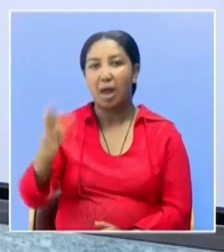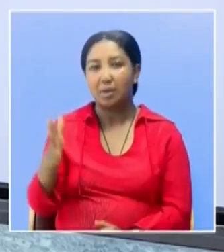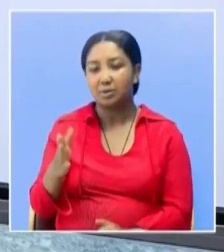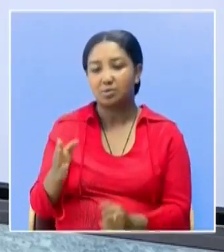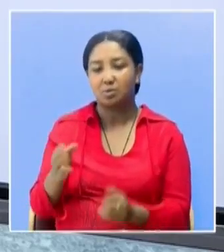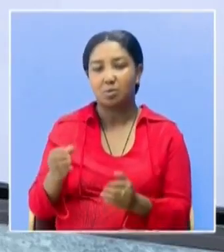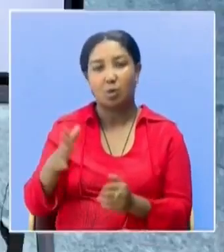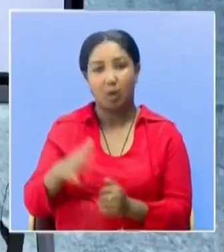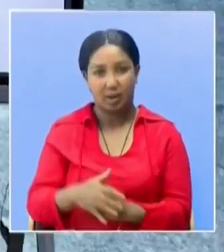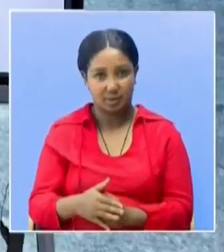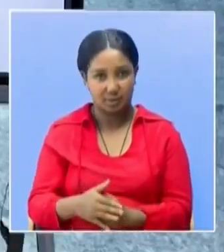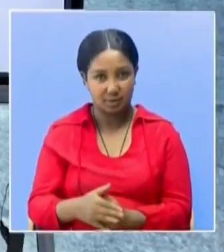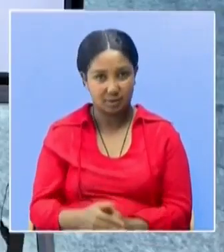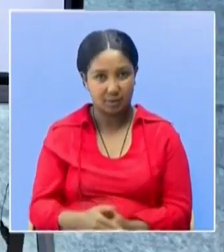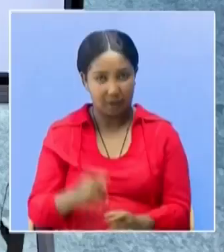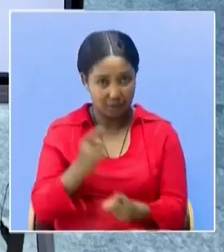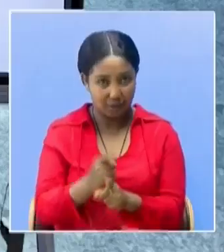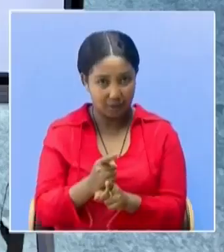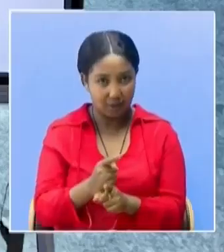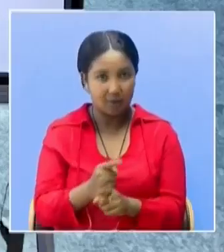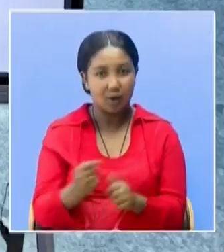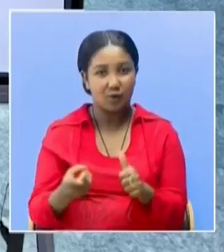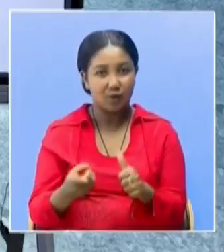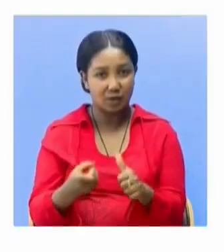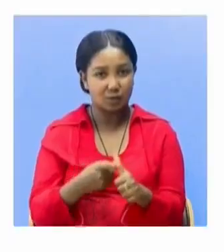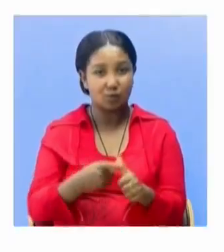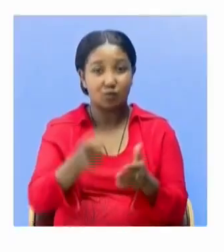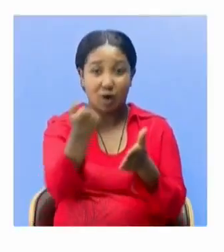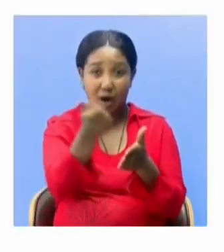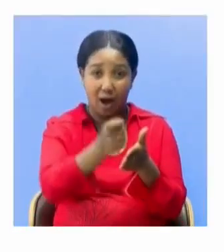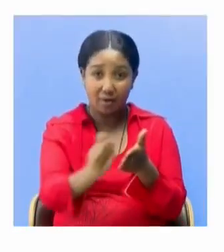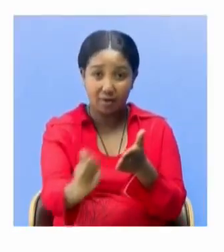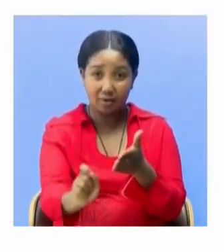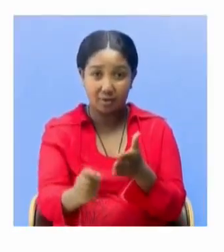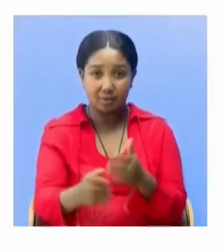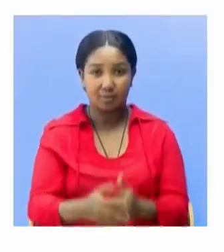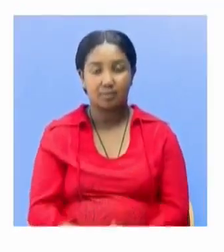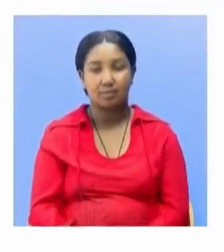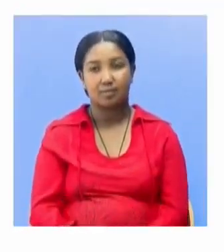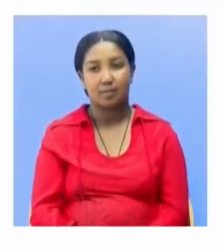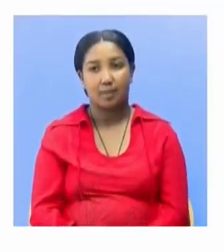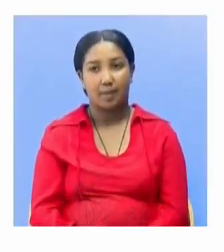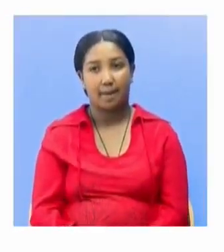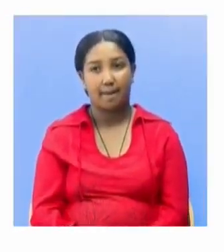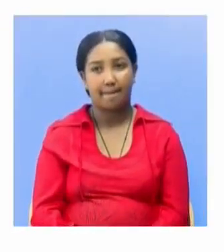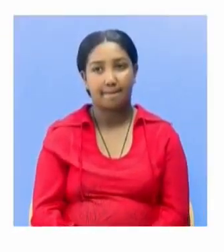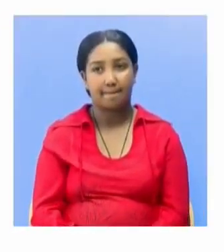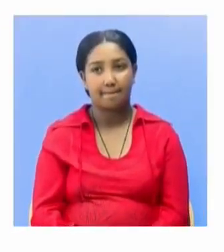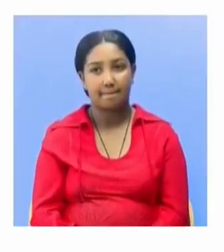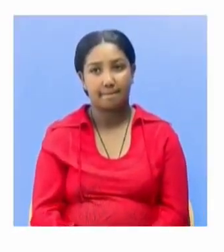like. Definitely, yeah. First, you have to write vendors.